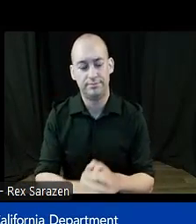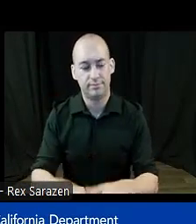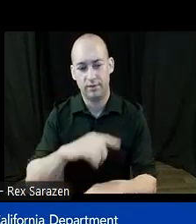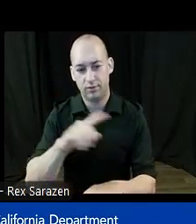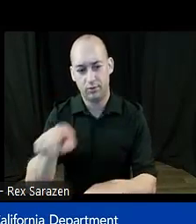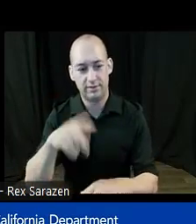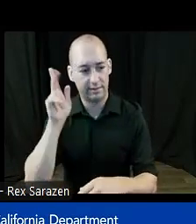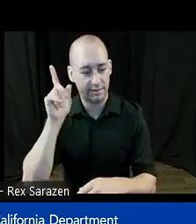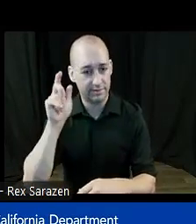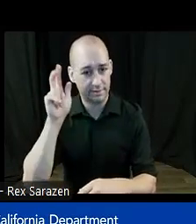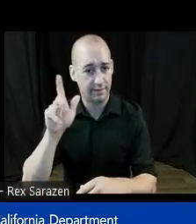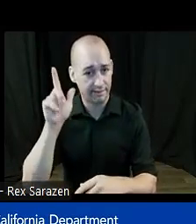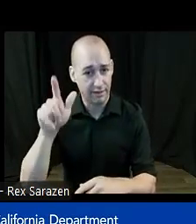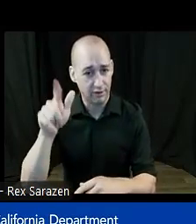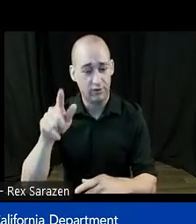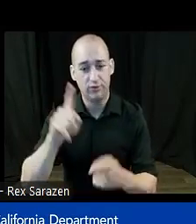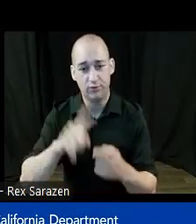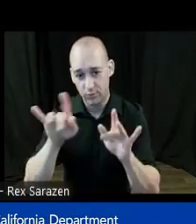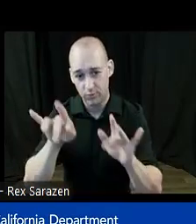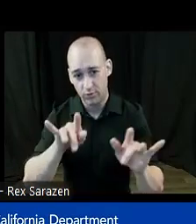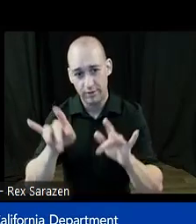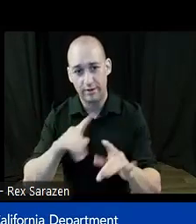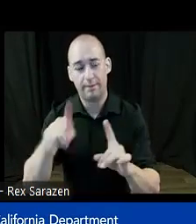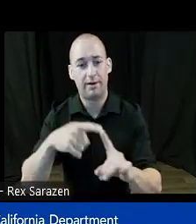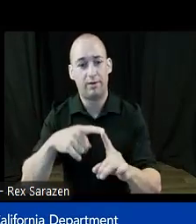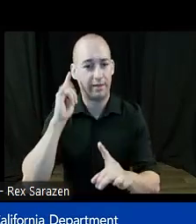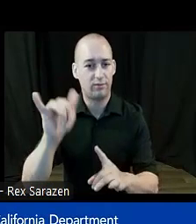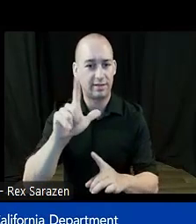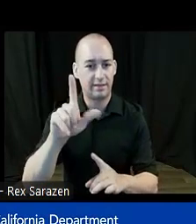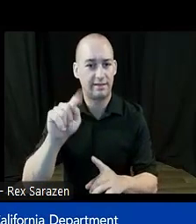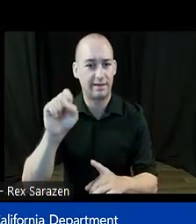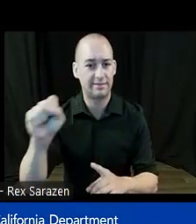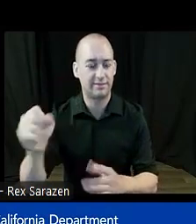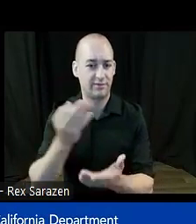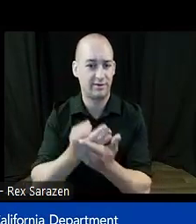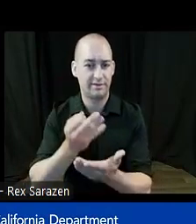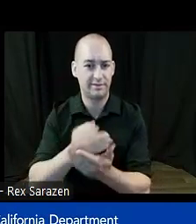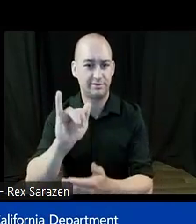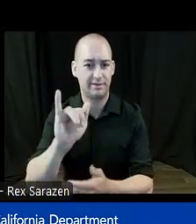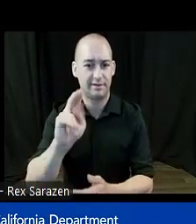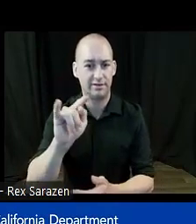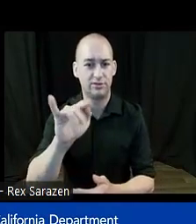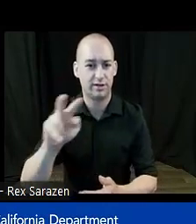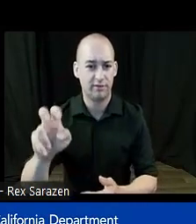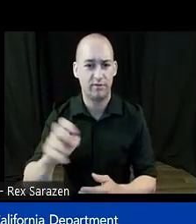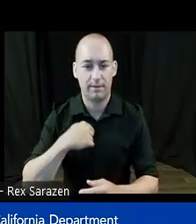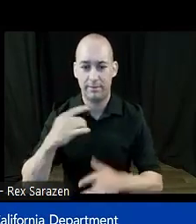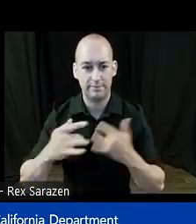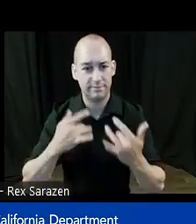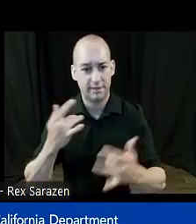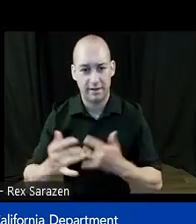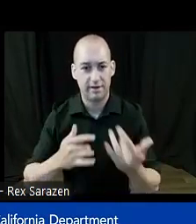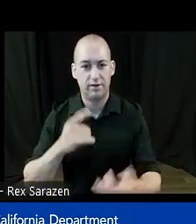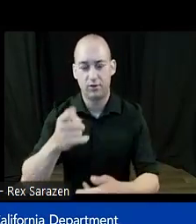recording about California's LTSS financing initiative. I'm thrilled that you